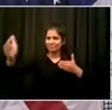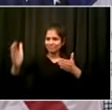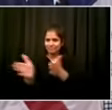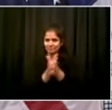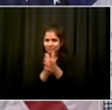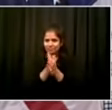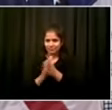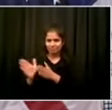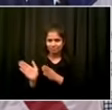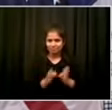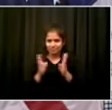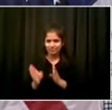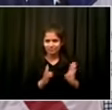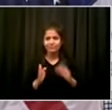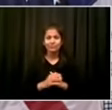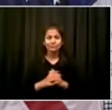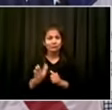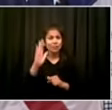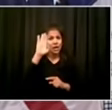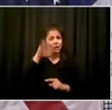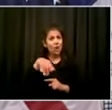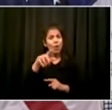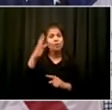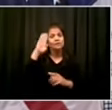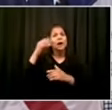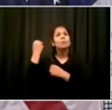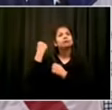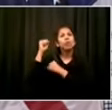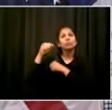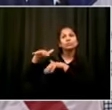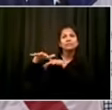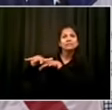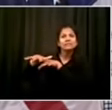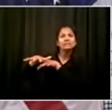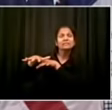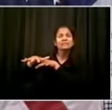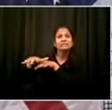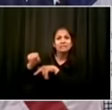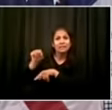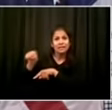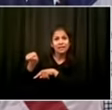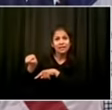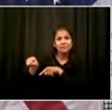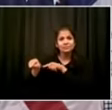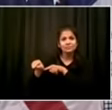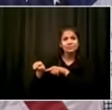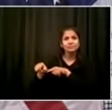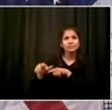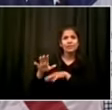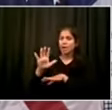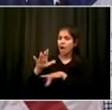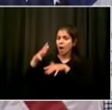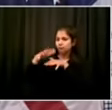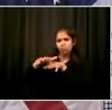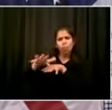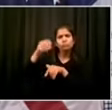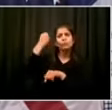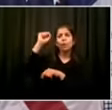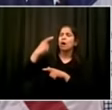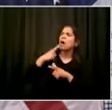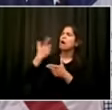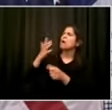I feel it deeply. I literally heard the protests. I saw them. I went all over the city watching very, very up